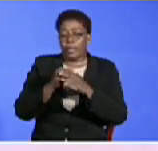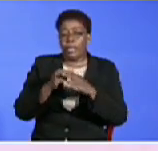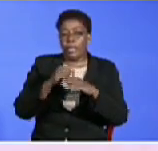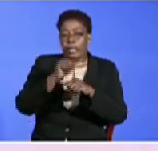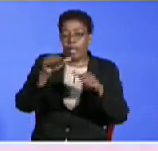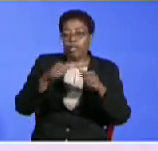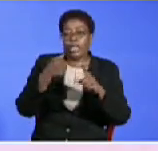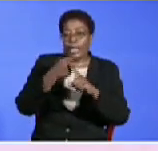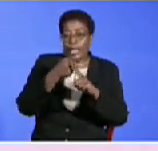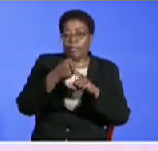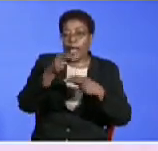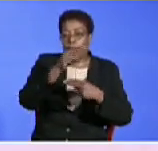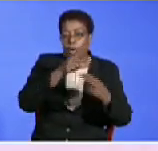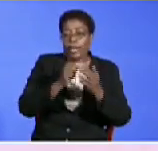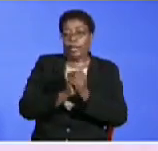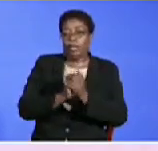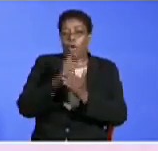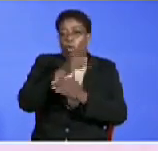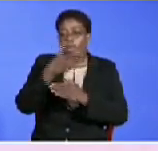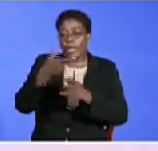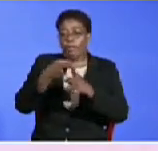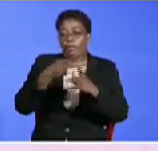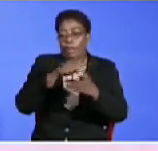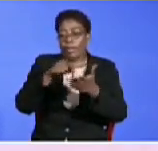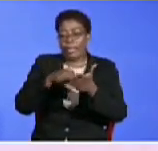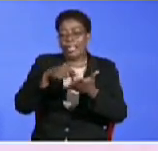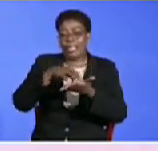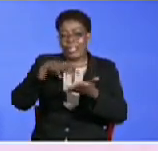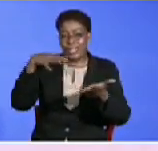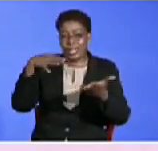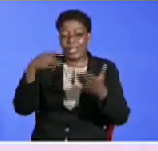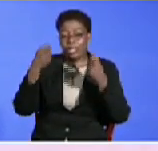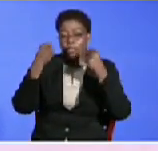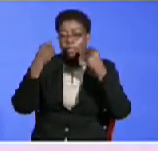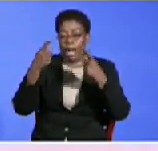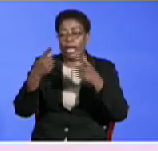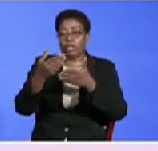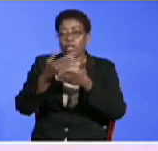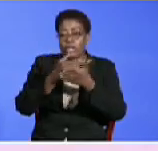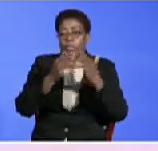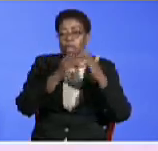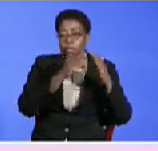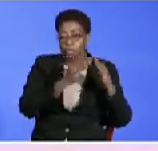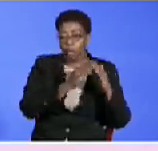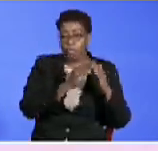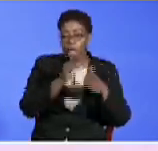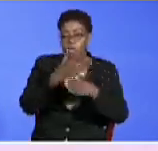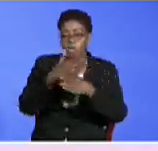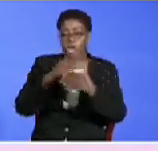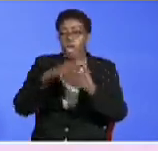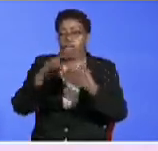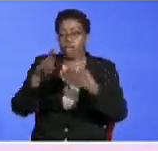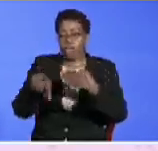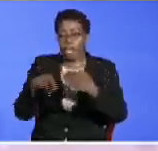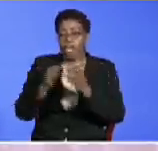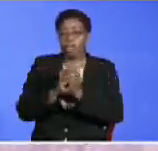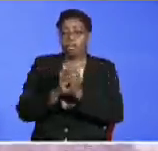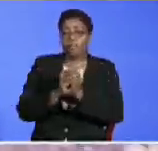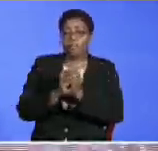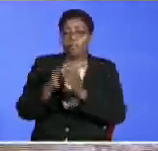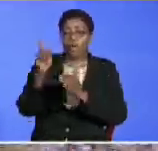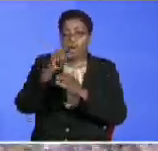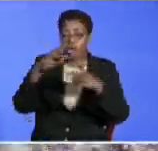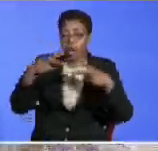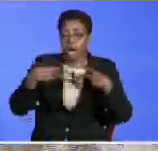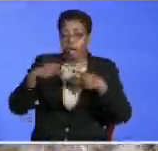surprising things that came out in this study that has been a bit of a shock for some communities we've shared the results with is that anywhere where you have the